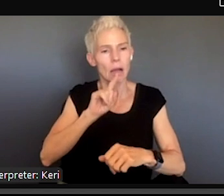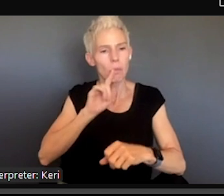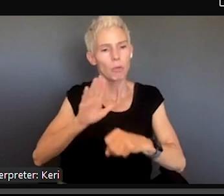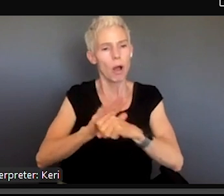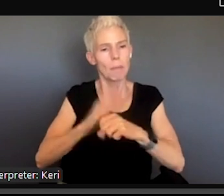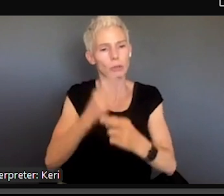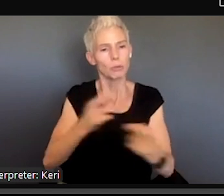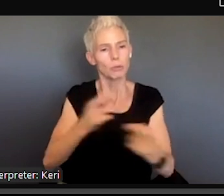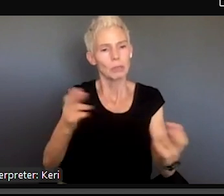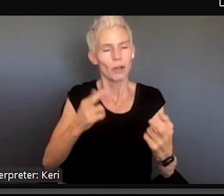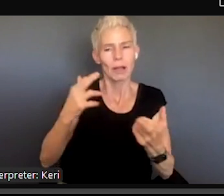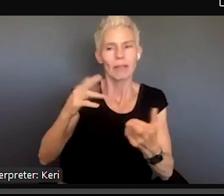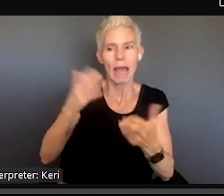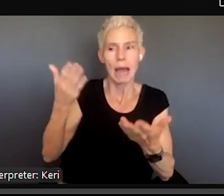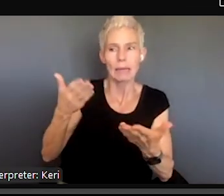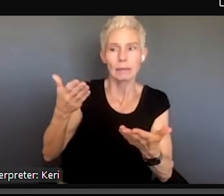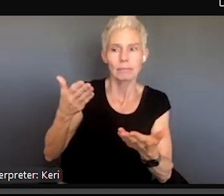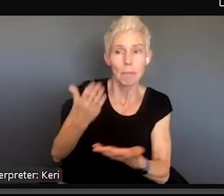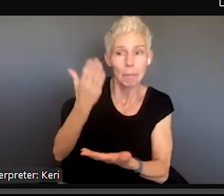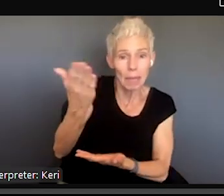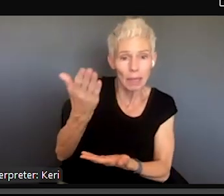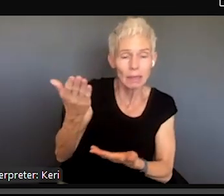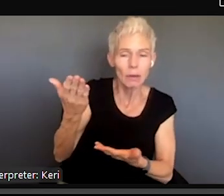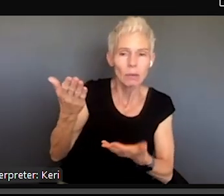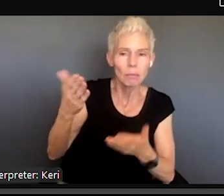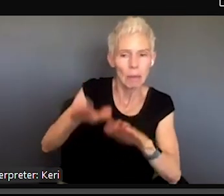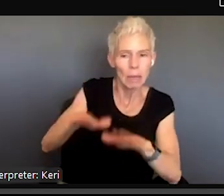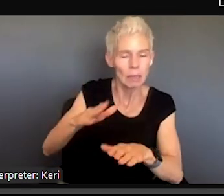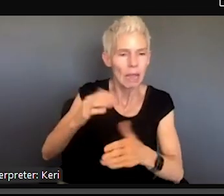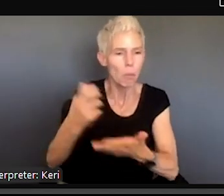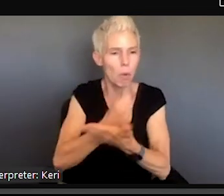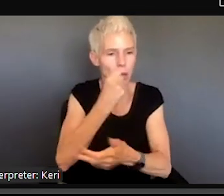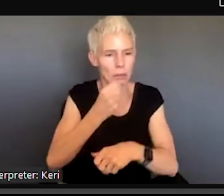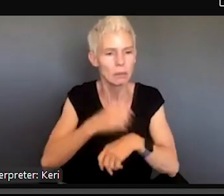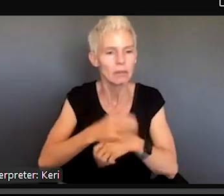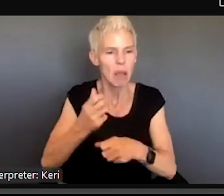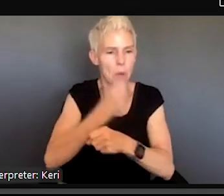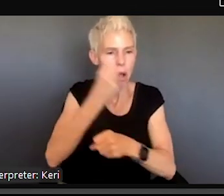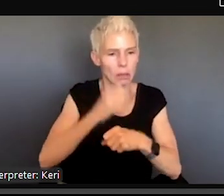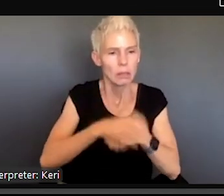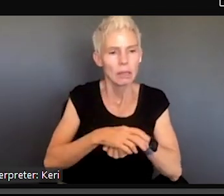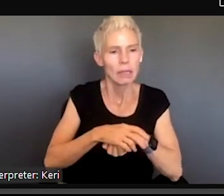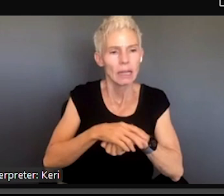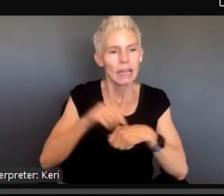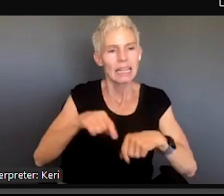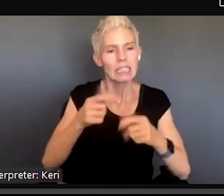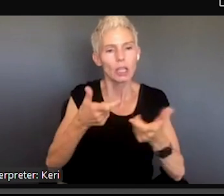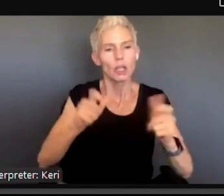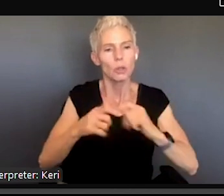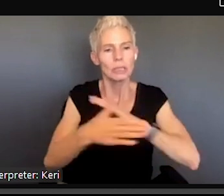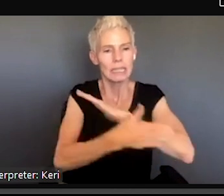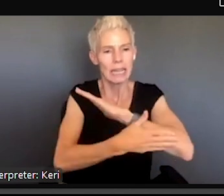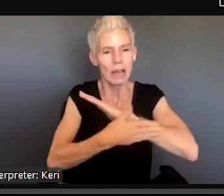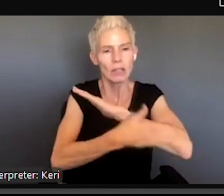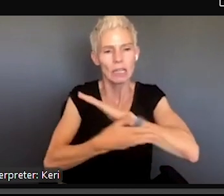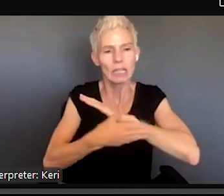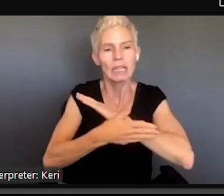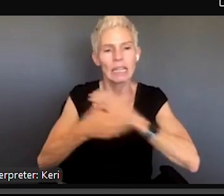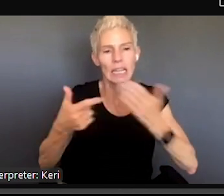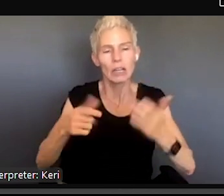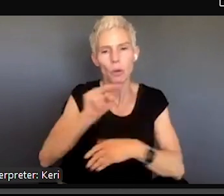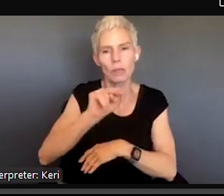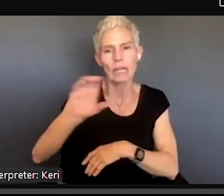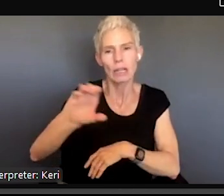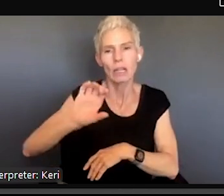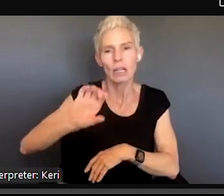won the bid. They already had a robust line there in Mecklenburg County, which is a big county here in North Carolina. It's where Charlotte, North Carolina is, if you don't know.